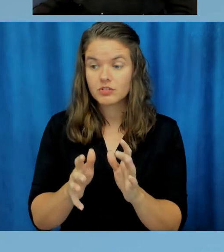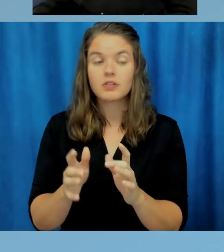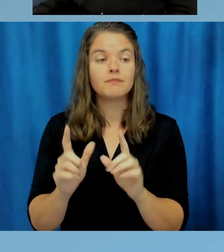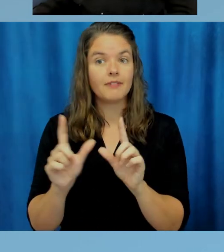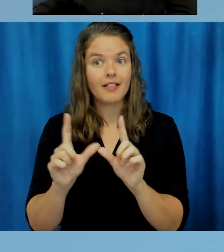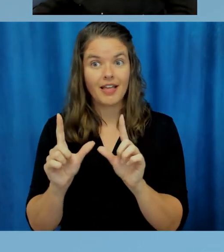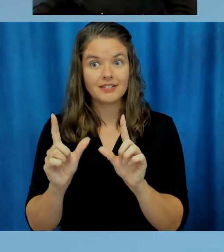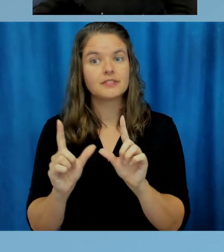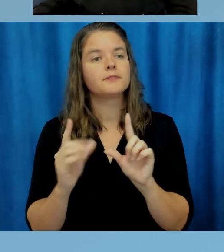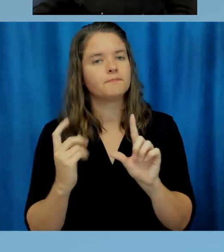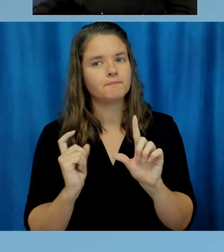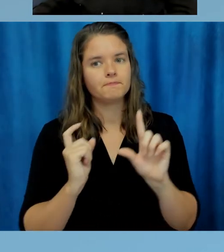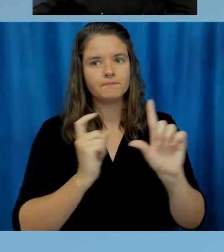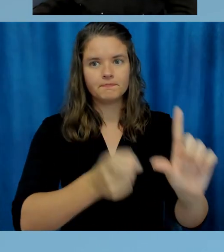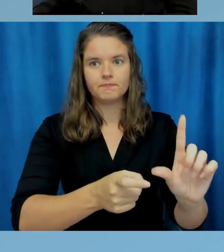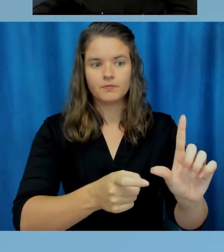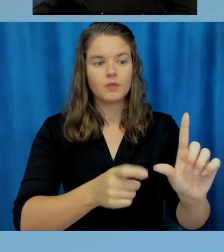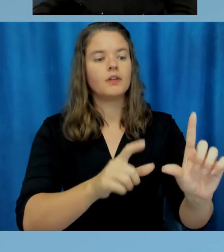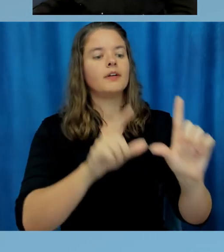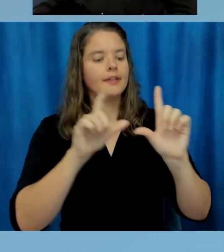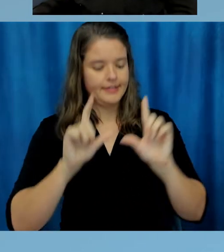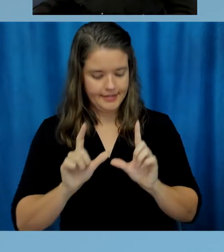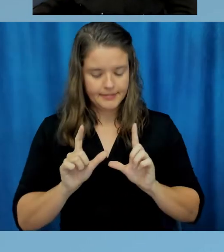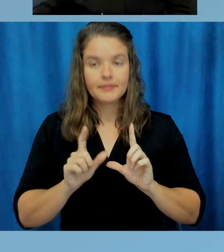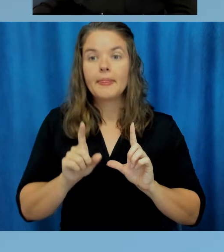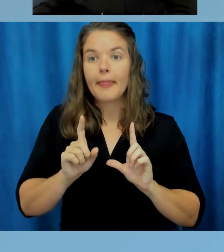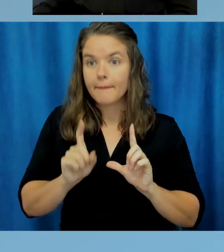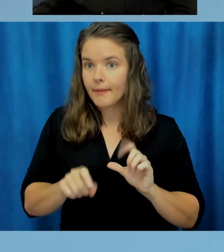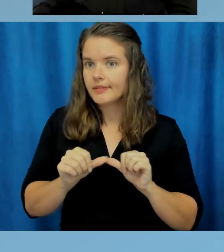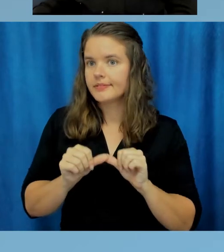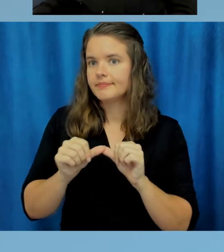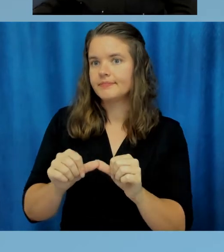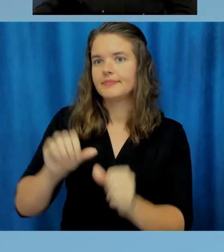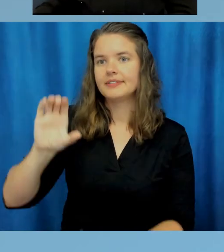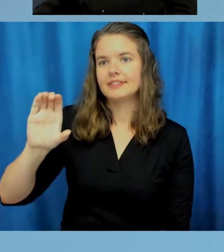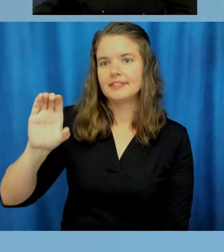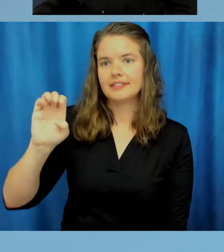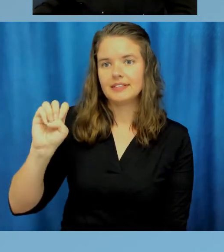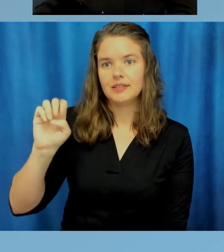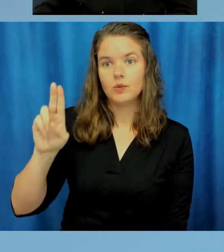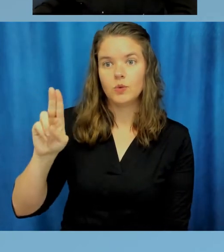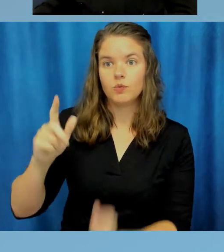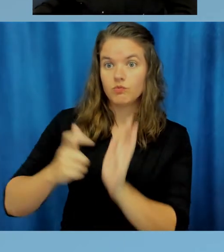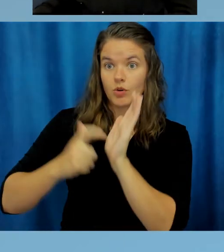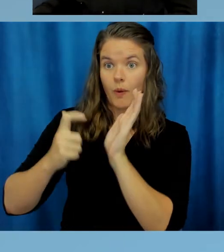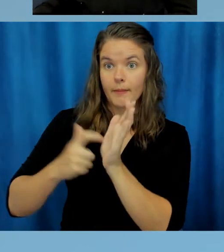that license, they have to satisfy CEU requirements. So if you're